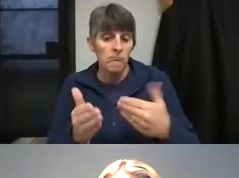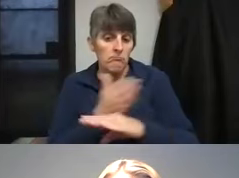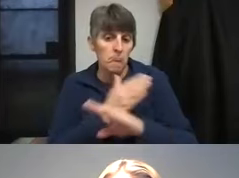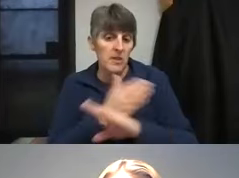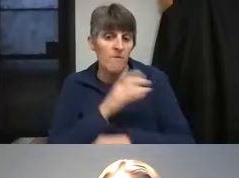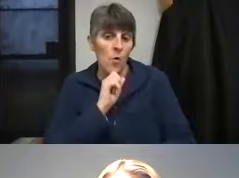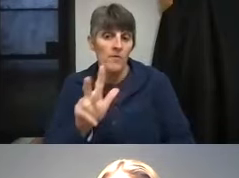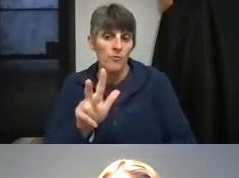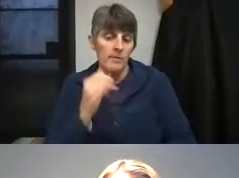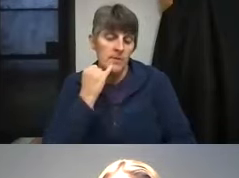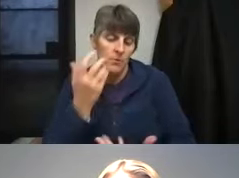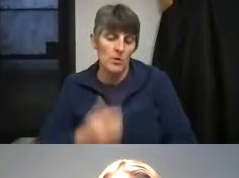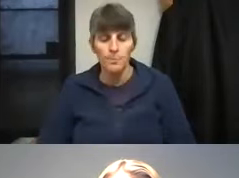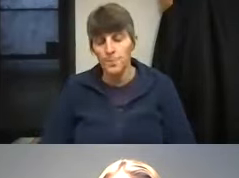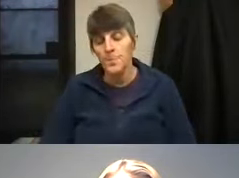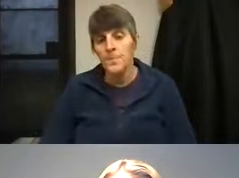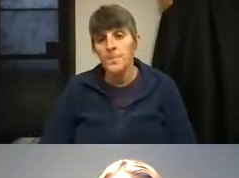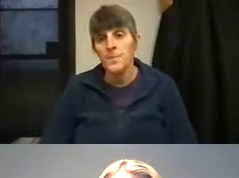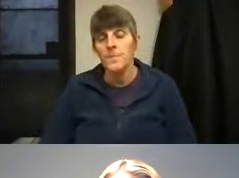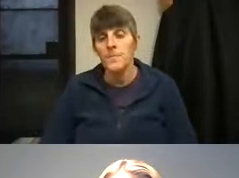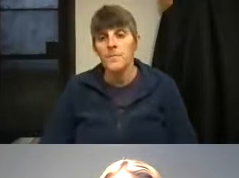before 3 if you want to.